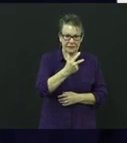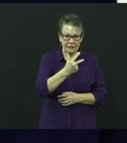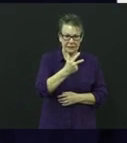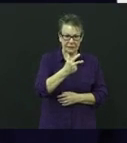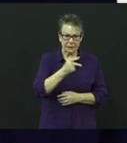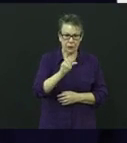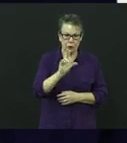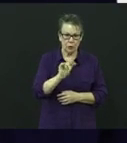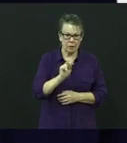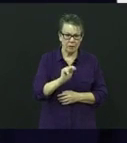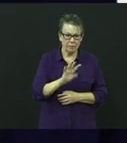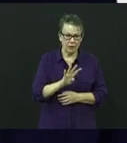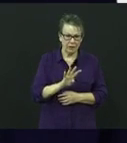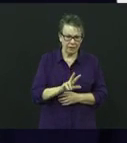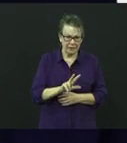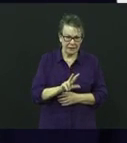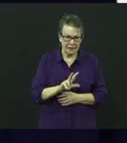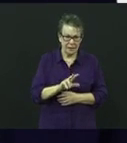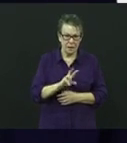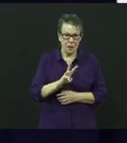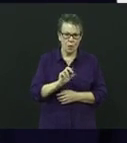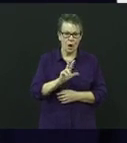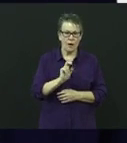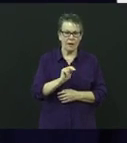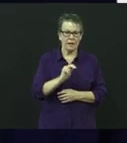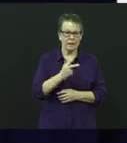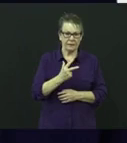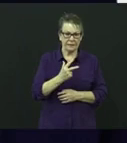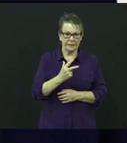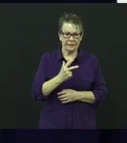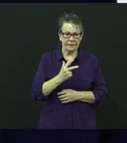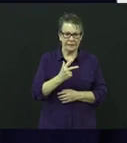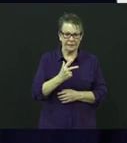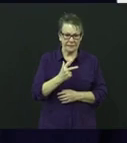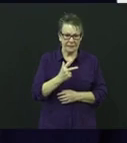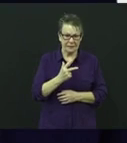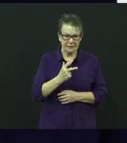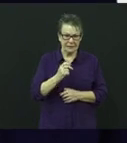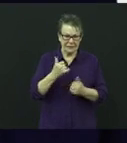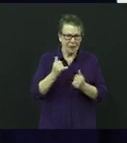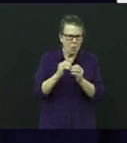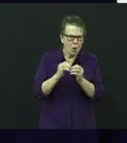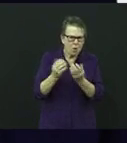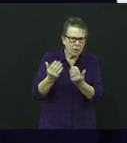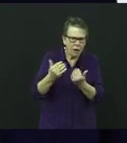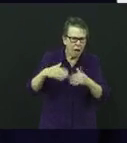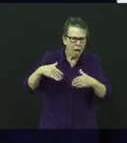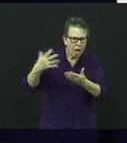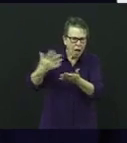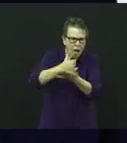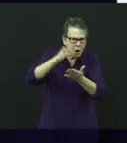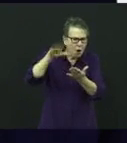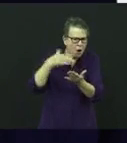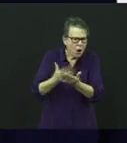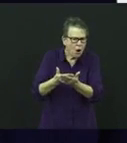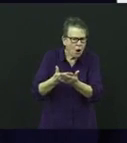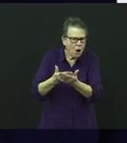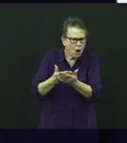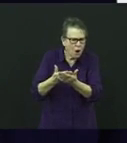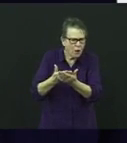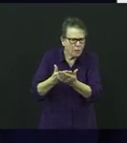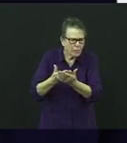43, Warren, 3. And we are still gathering more details on these cases and 316